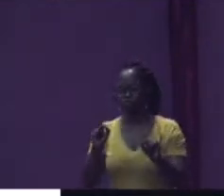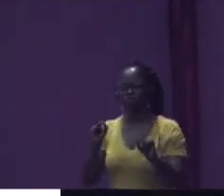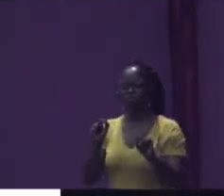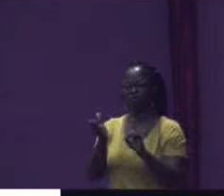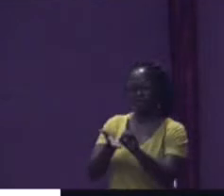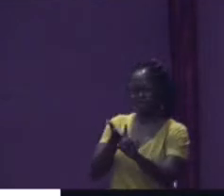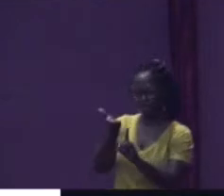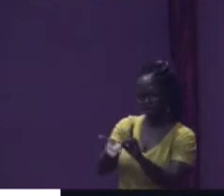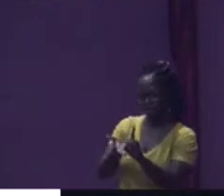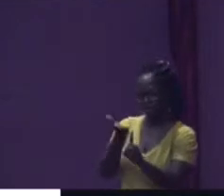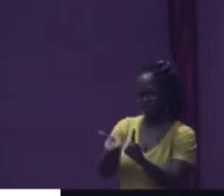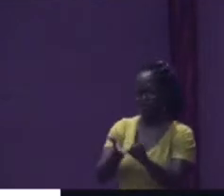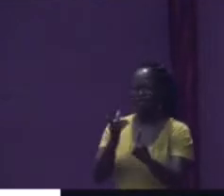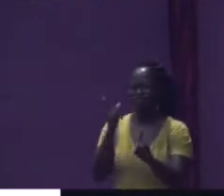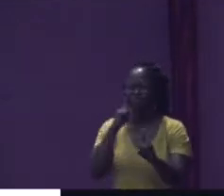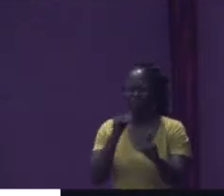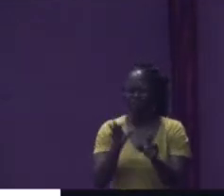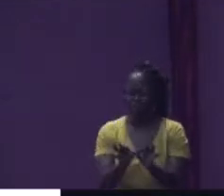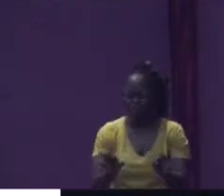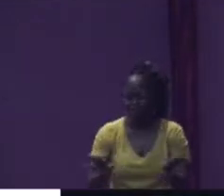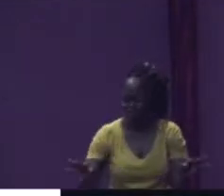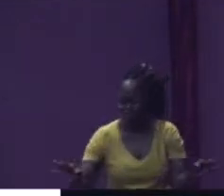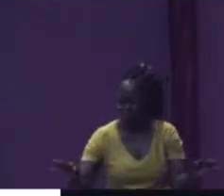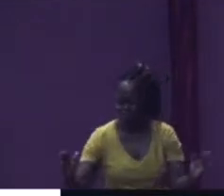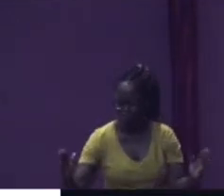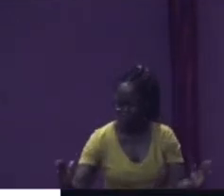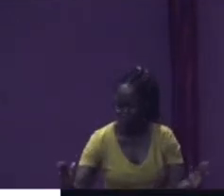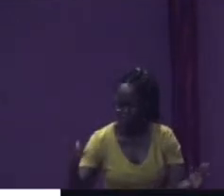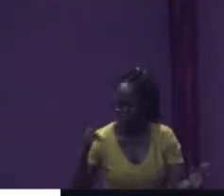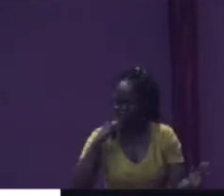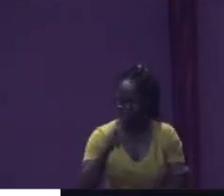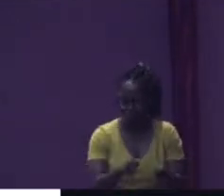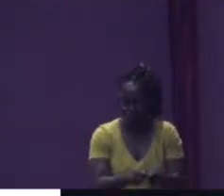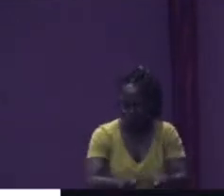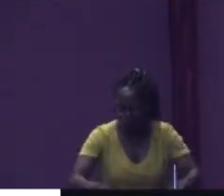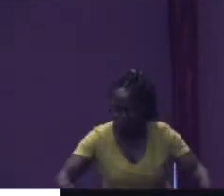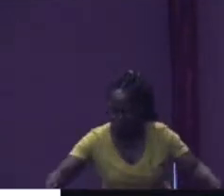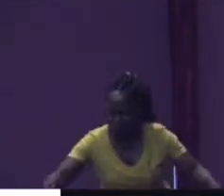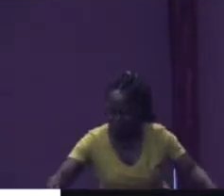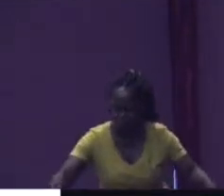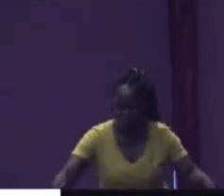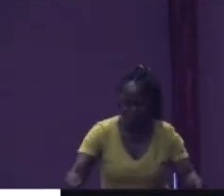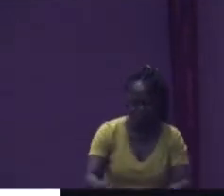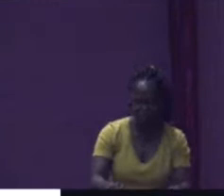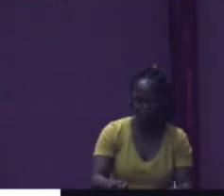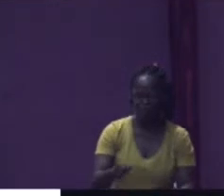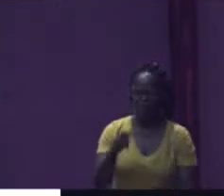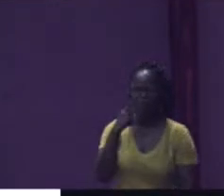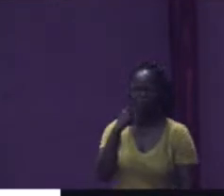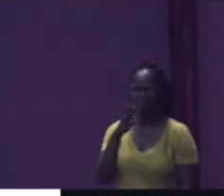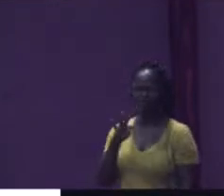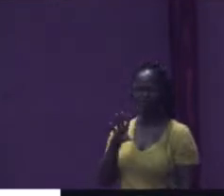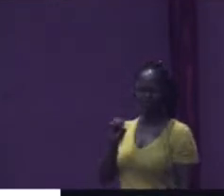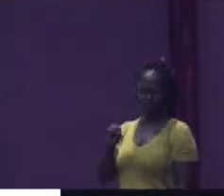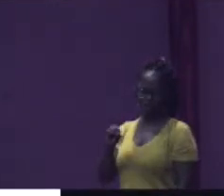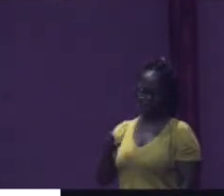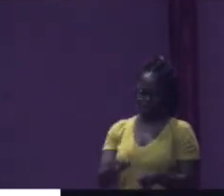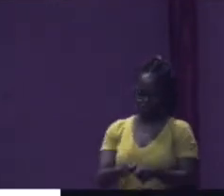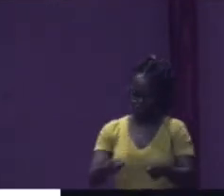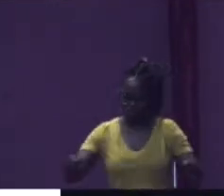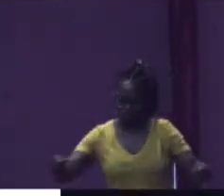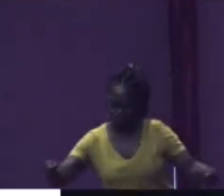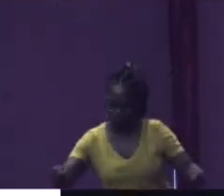tape to measure the height of the abdomen. There's